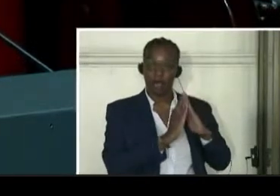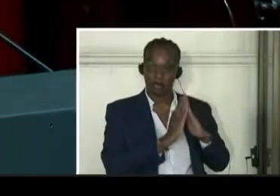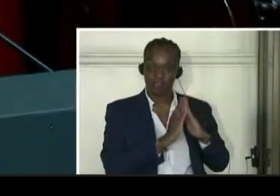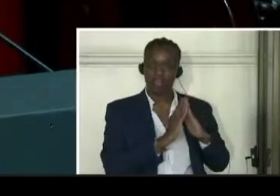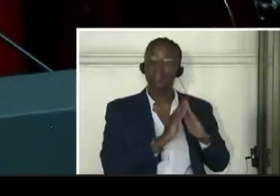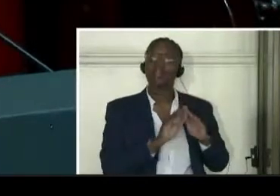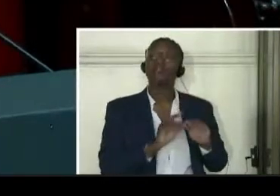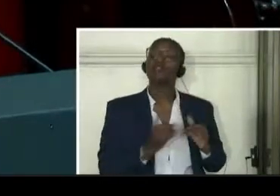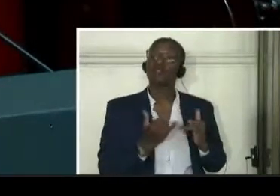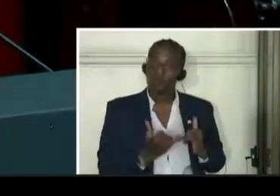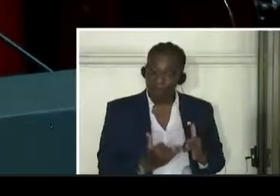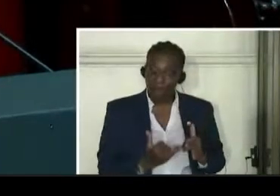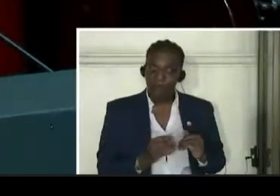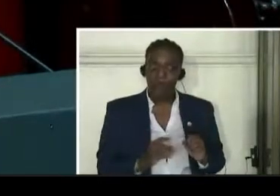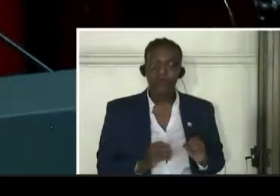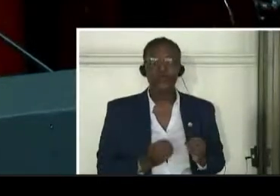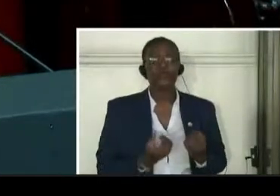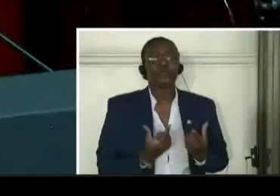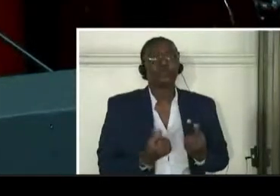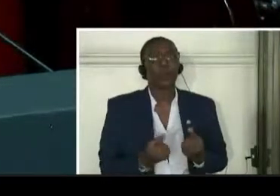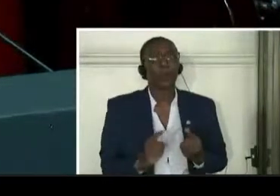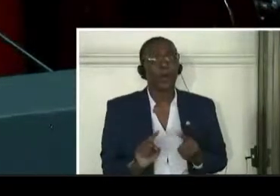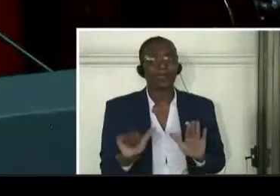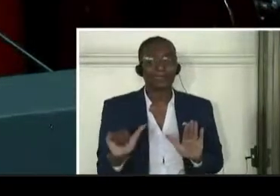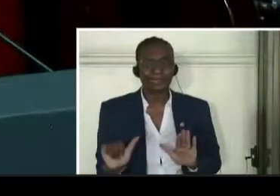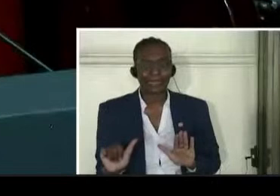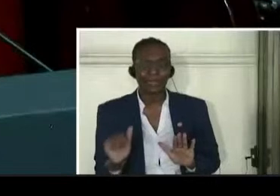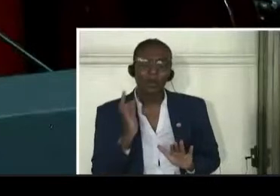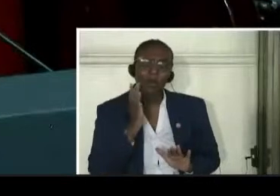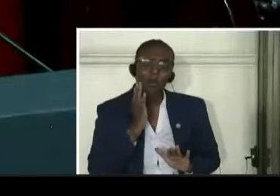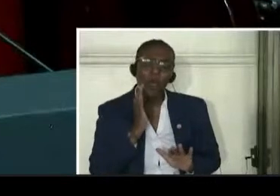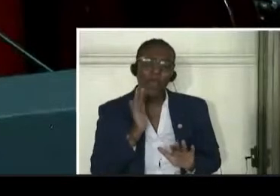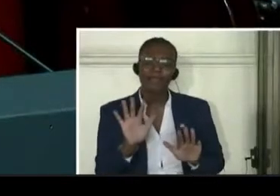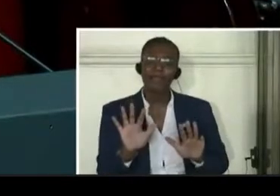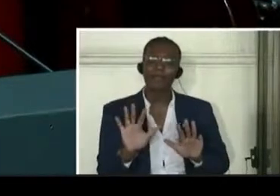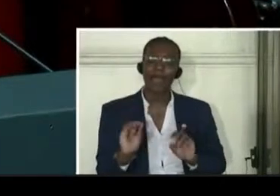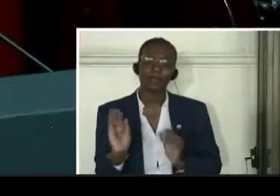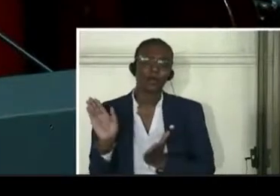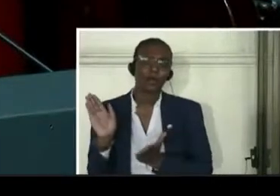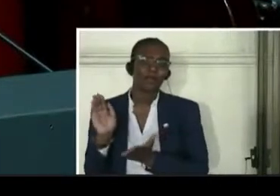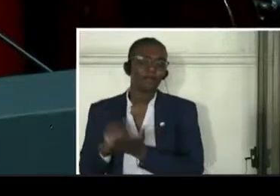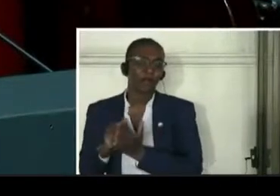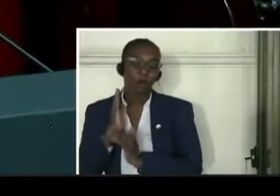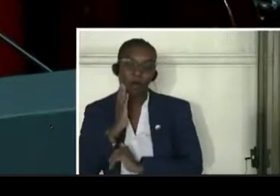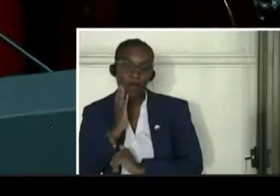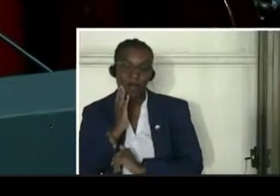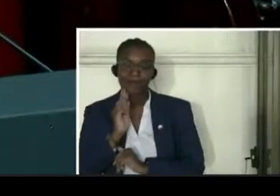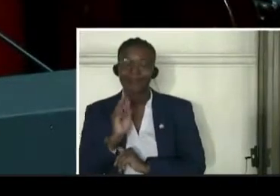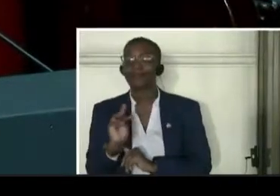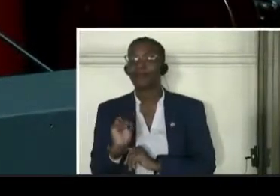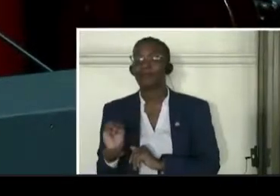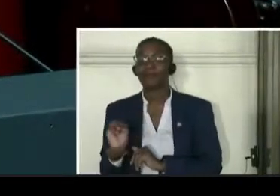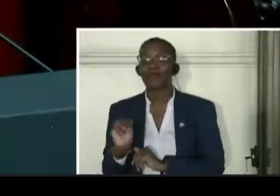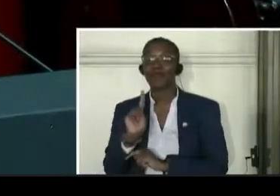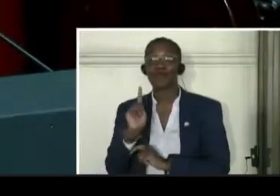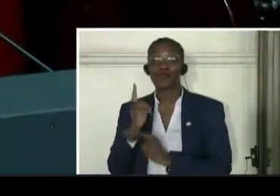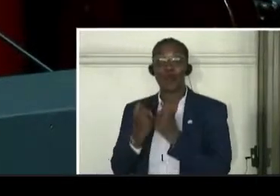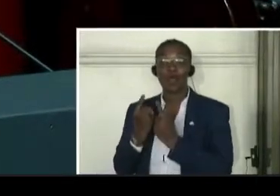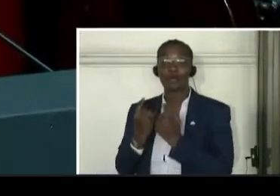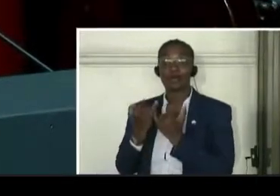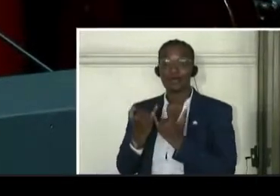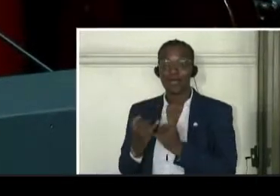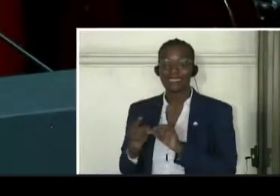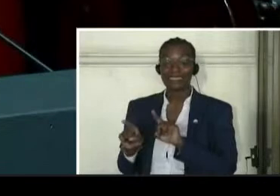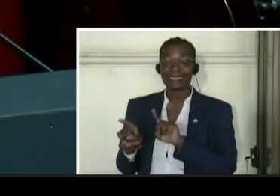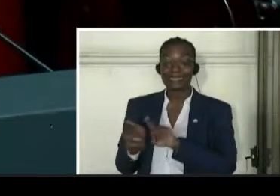you've delivered 6. How long before the other 90 arrive? And the million rand question, how long before the